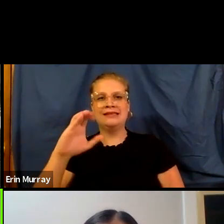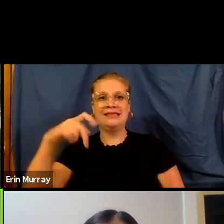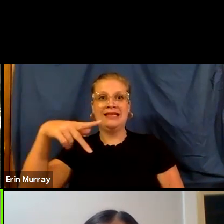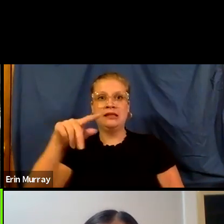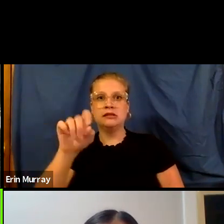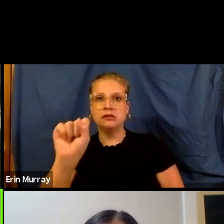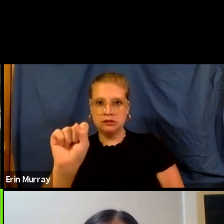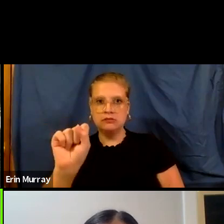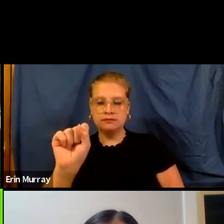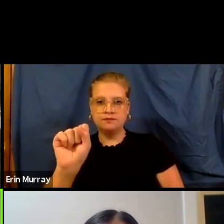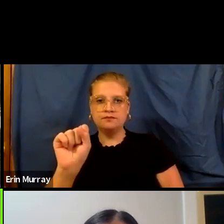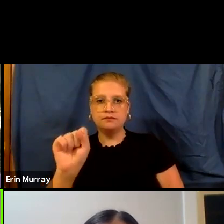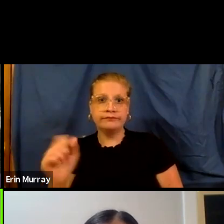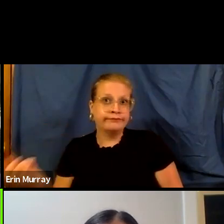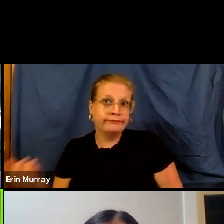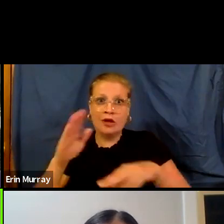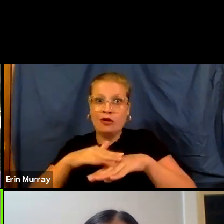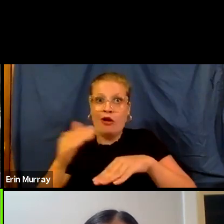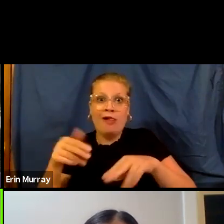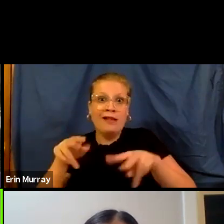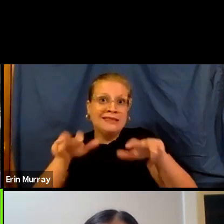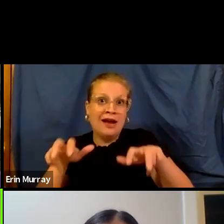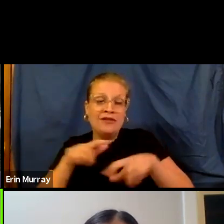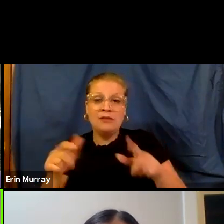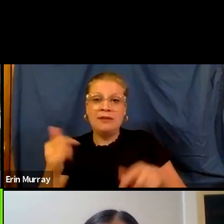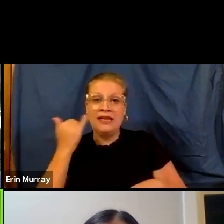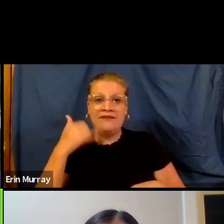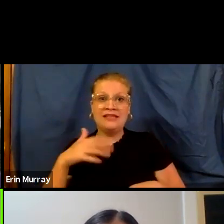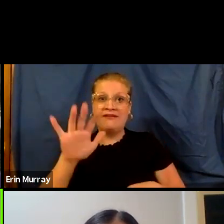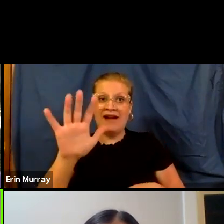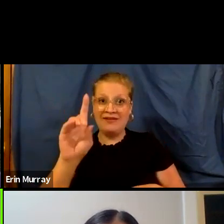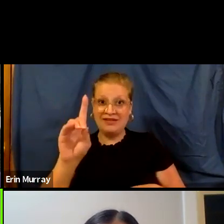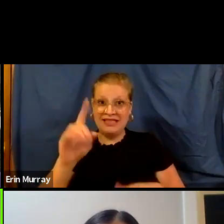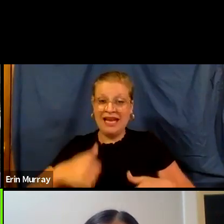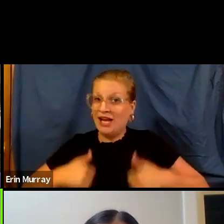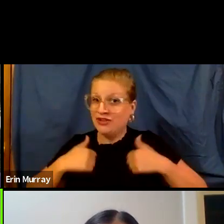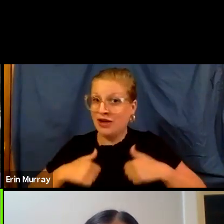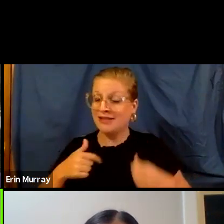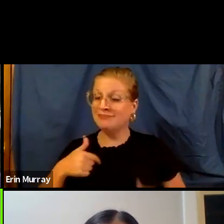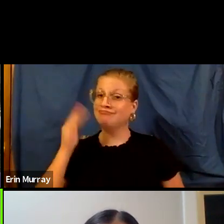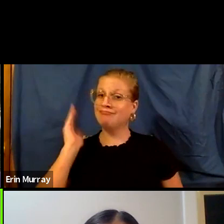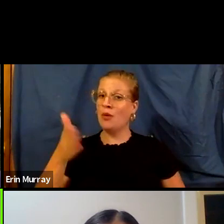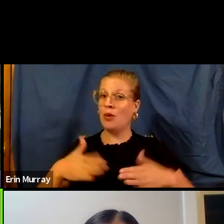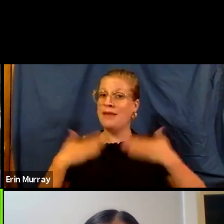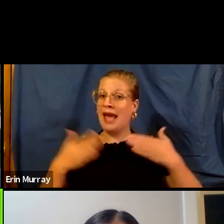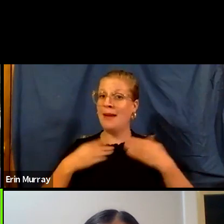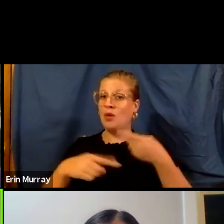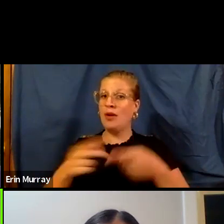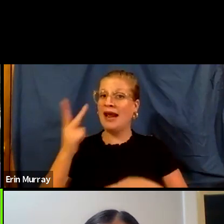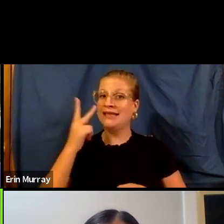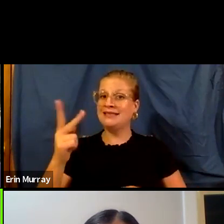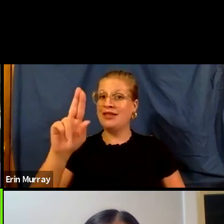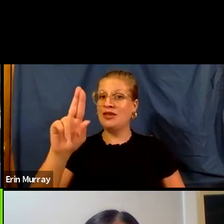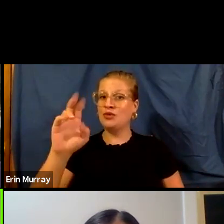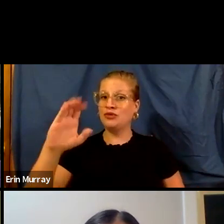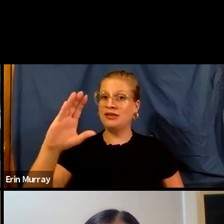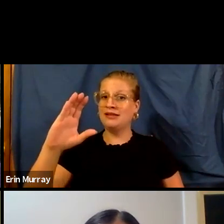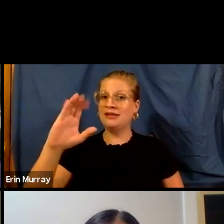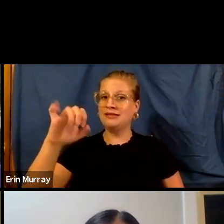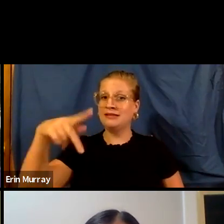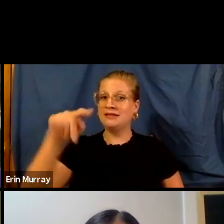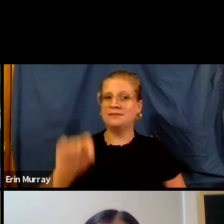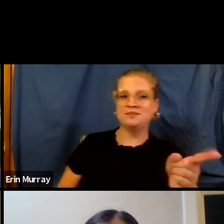it's called this selfish, but if it's a 5D address, I really would be happy when I see that receipt. I'll